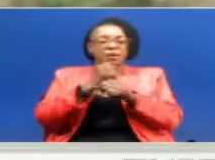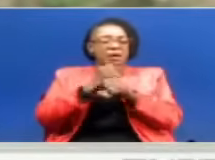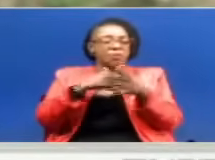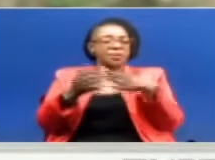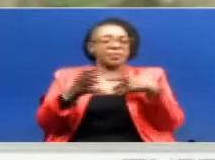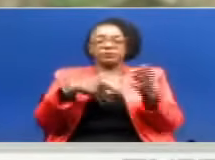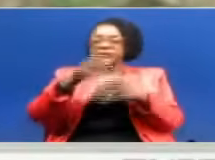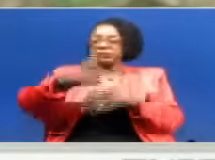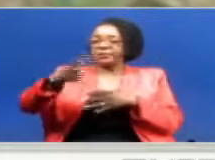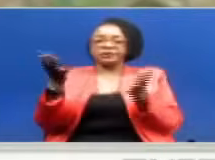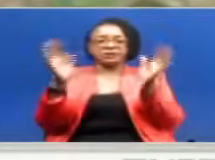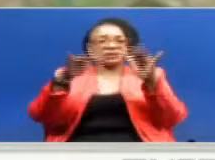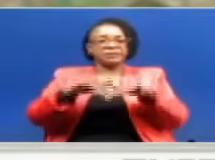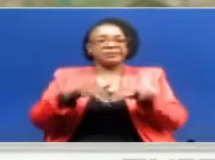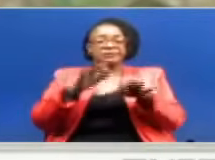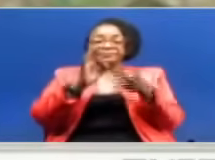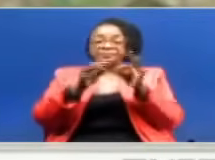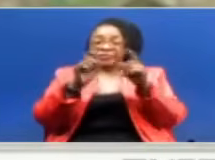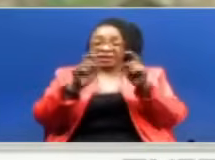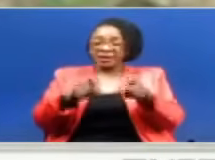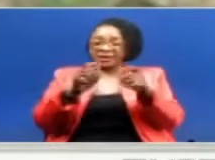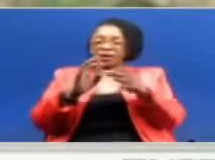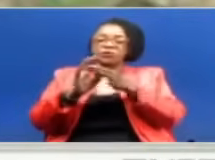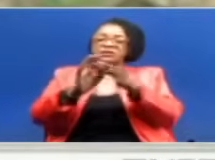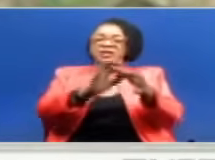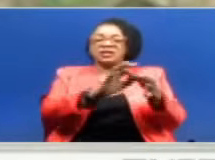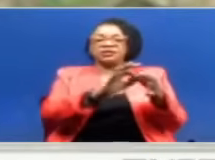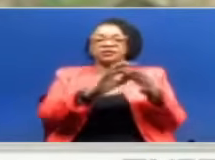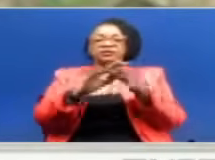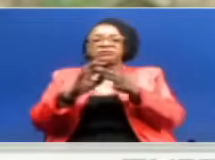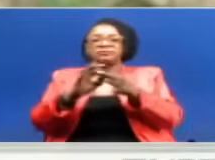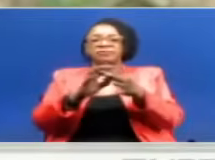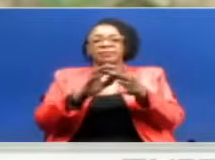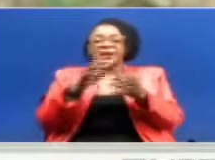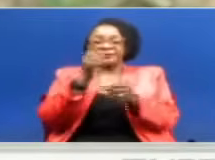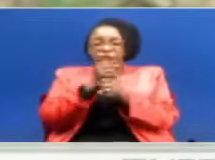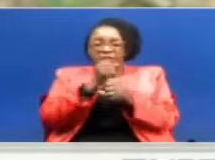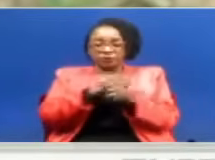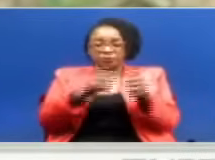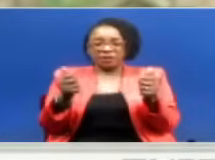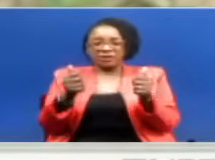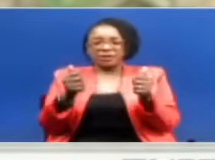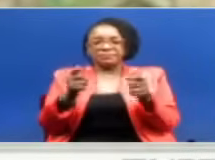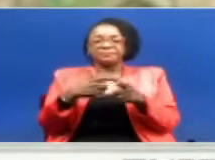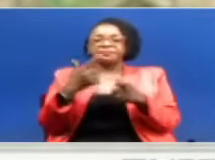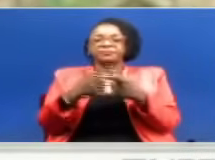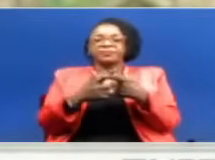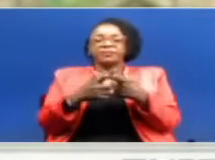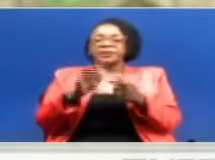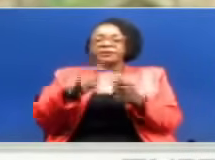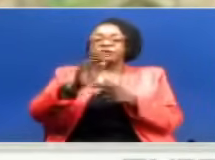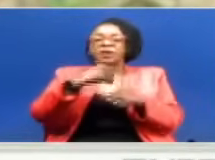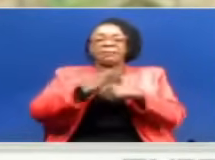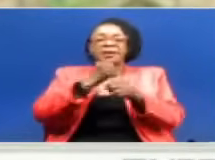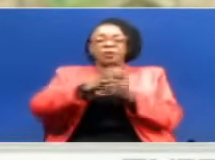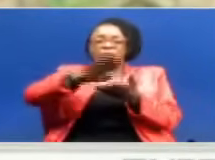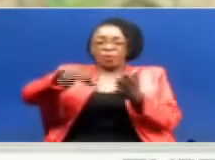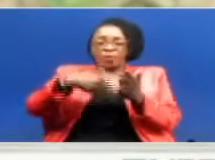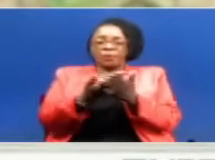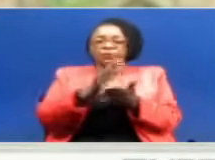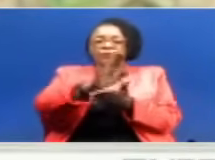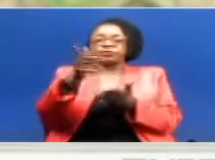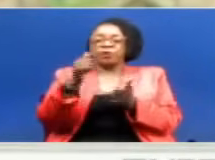Meru. So if she needs reconciliation and it works, then she will make all those who are